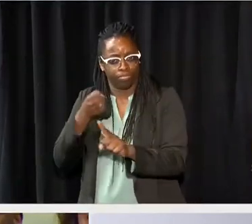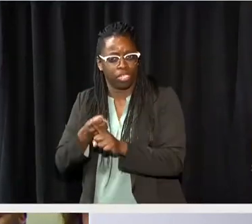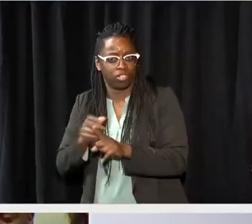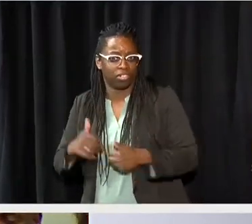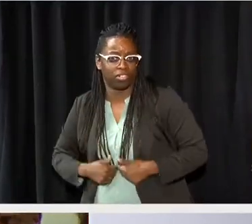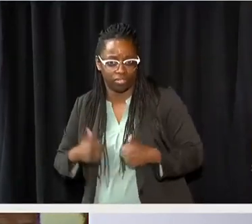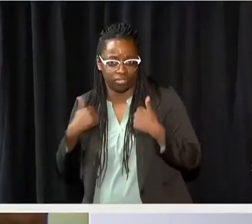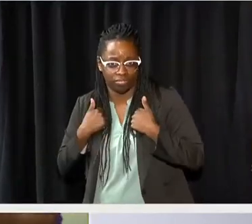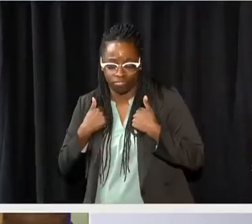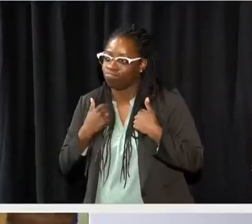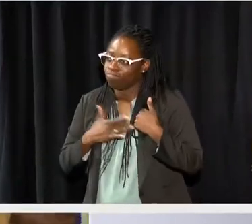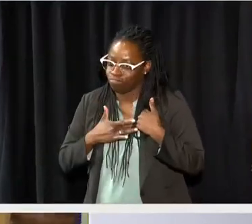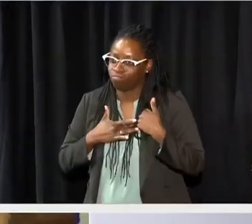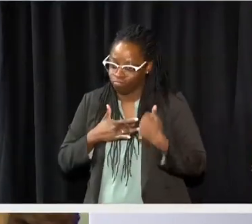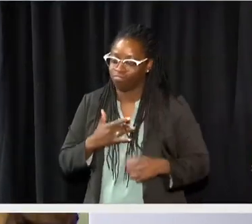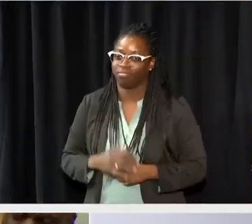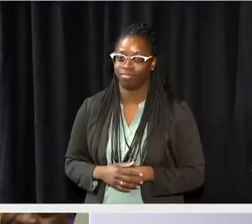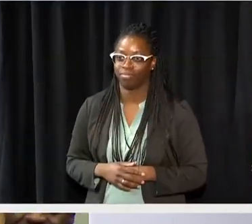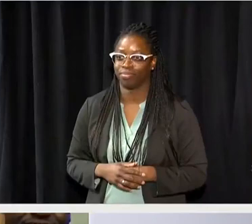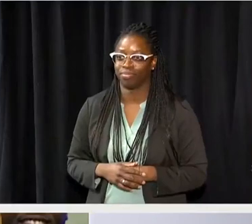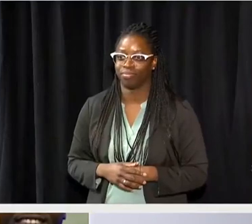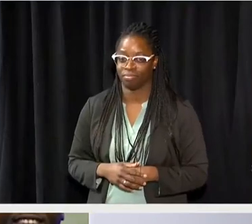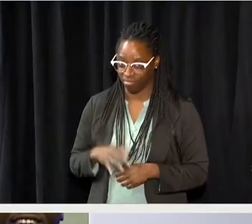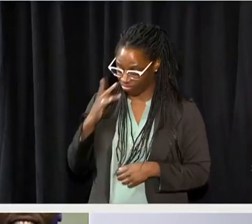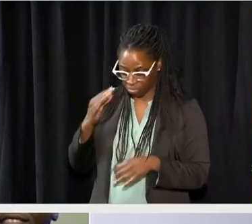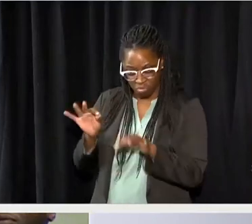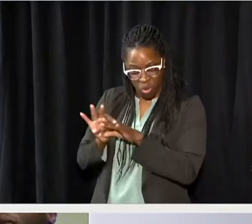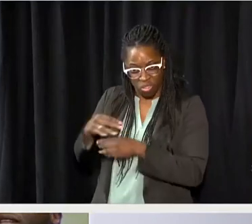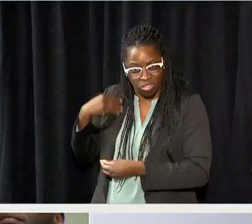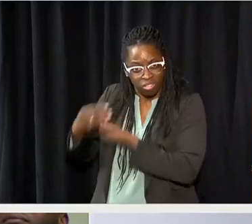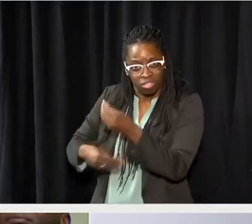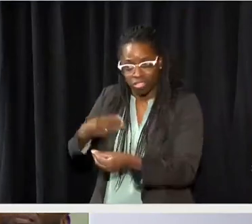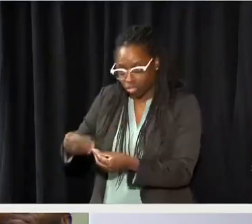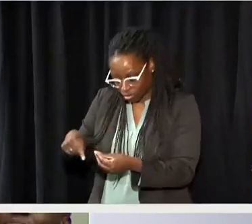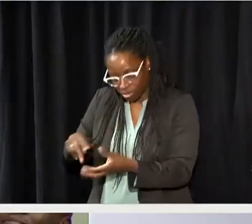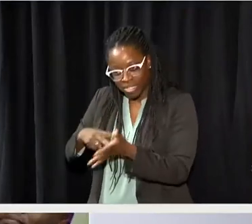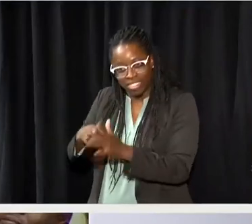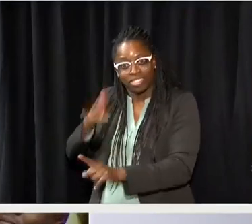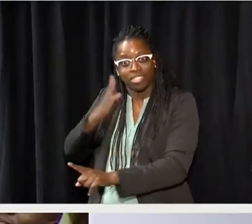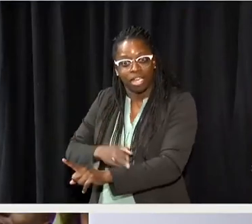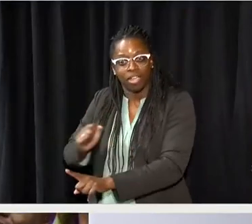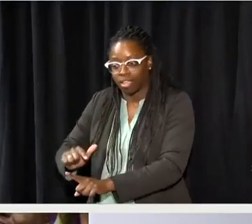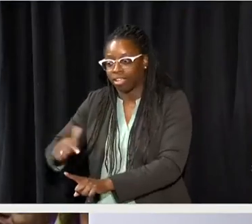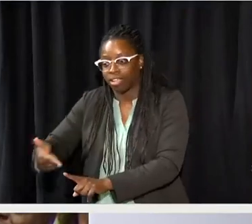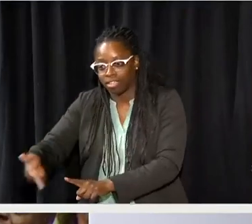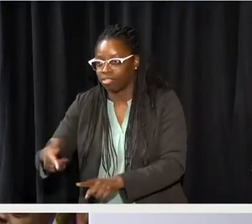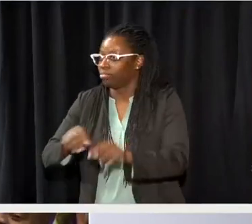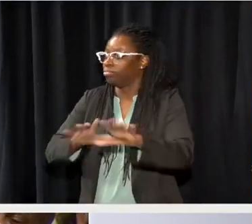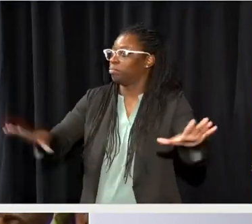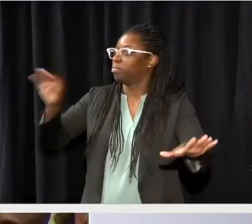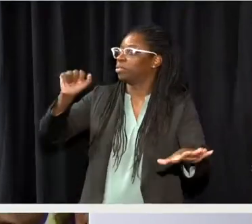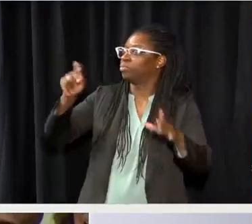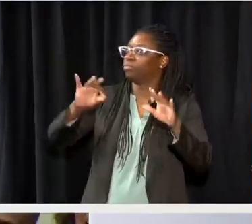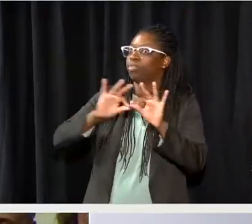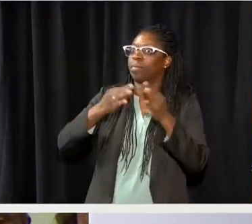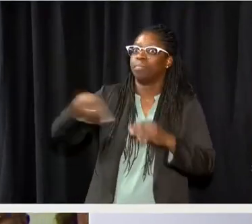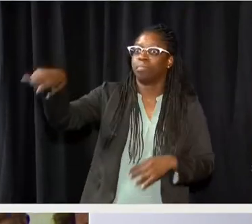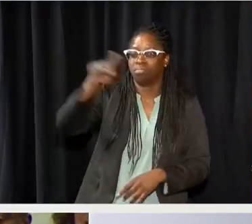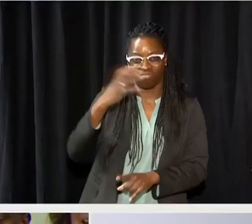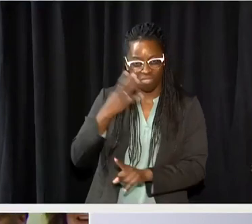understand it today, but you will, and you will be so proud of your mom.